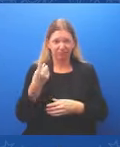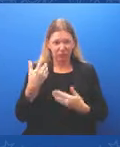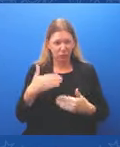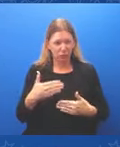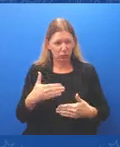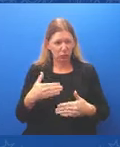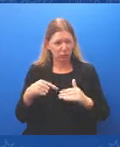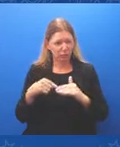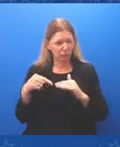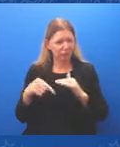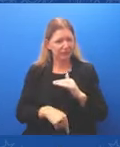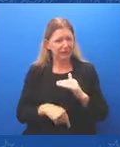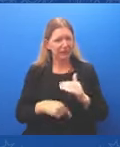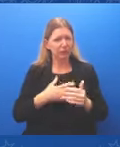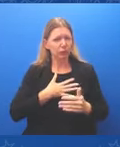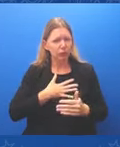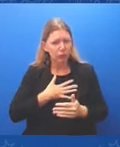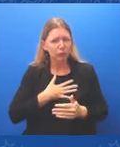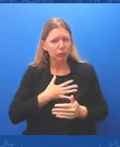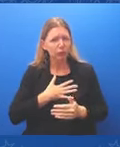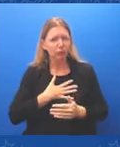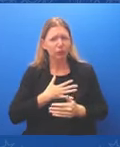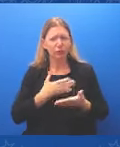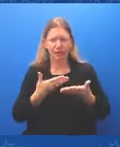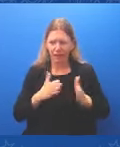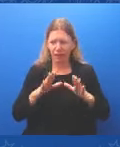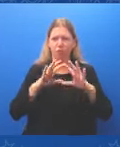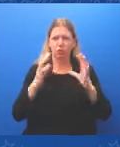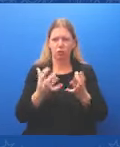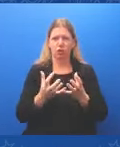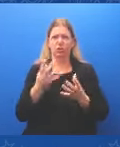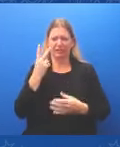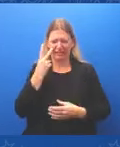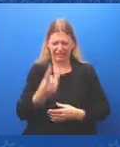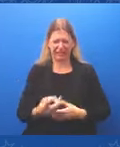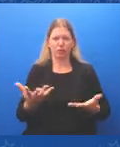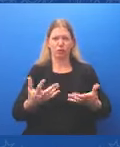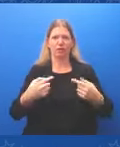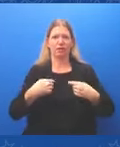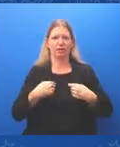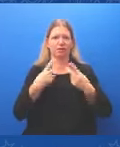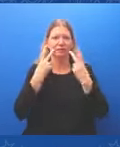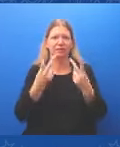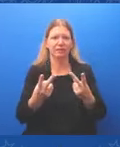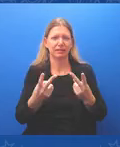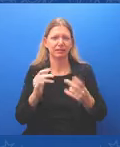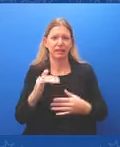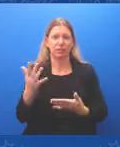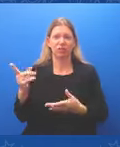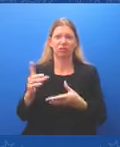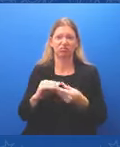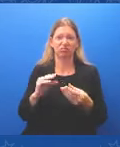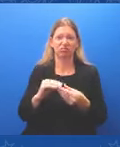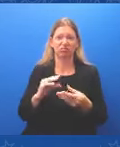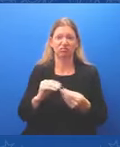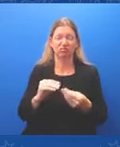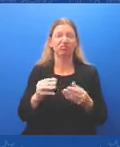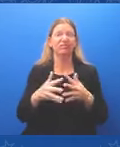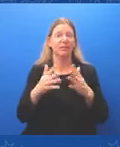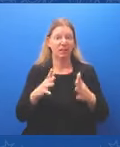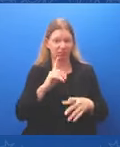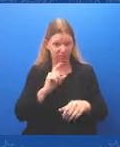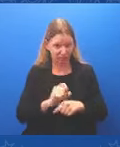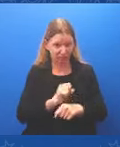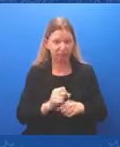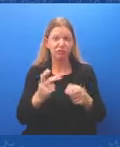seen. That's what she said. And Americans saw. And because she found purpose through her pain, I was